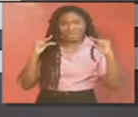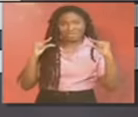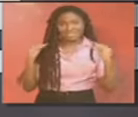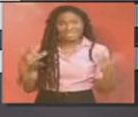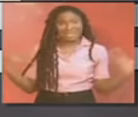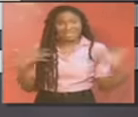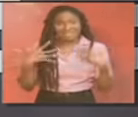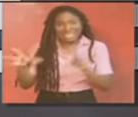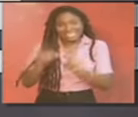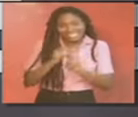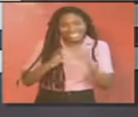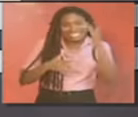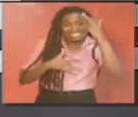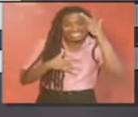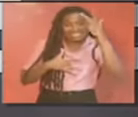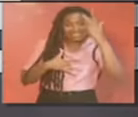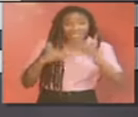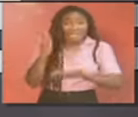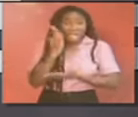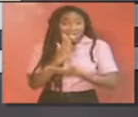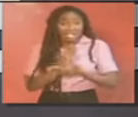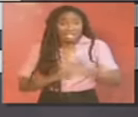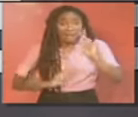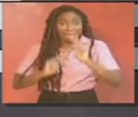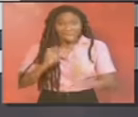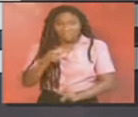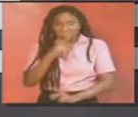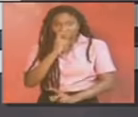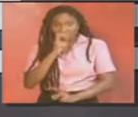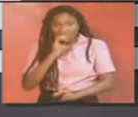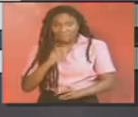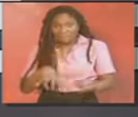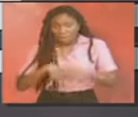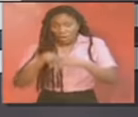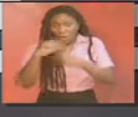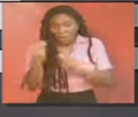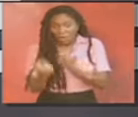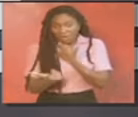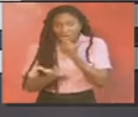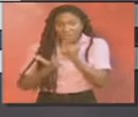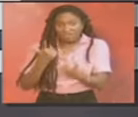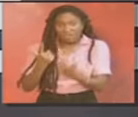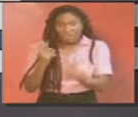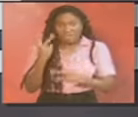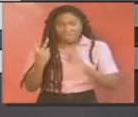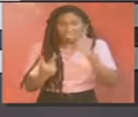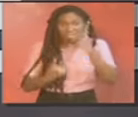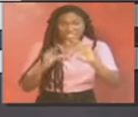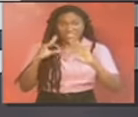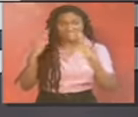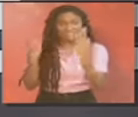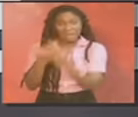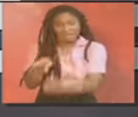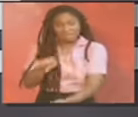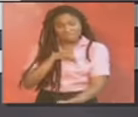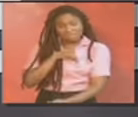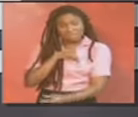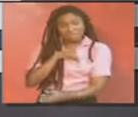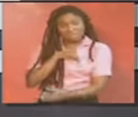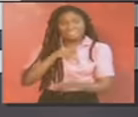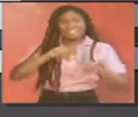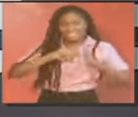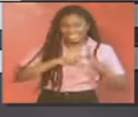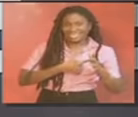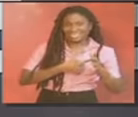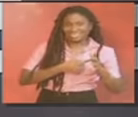very strict on not visiting family members and friends, especially the elderly. We may have felt